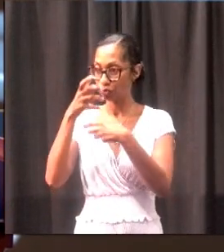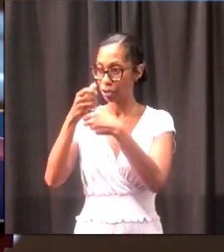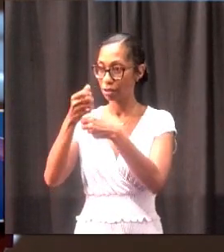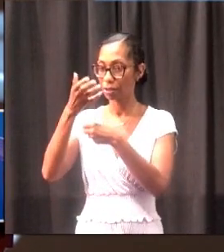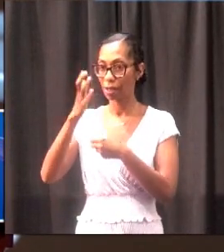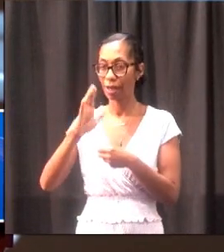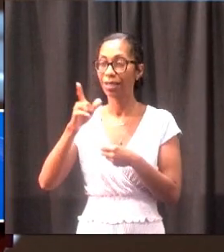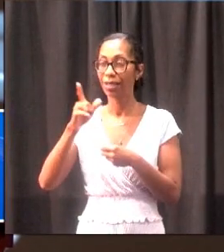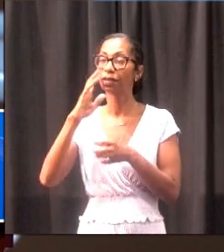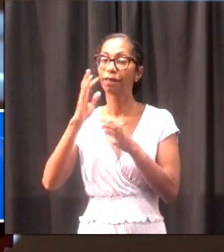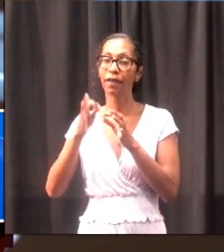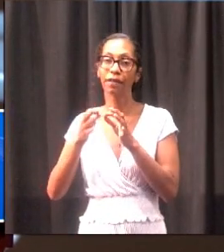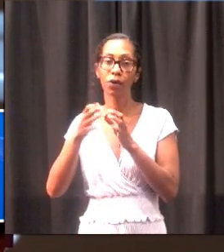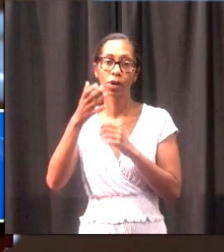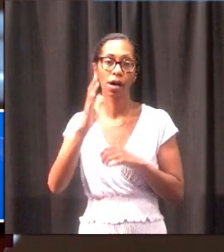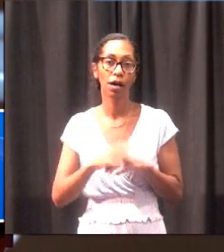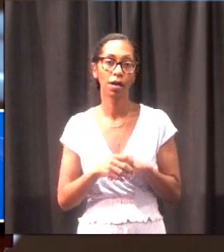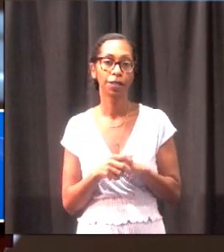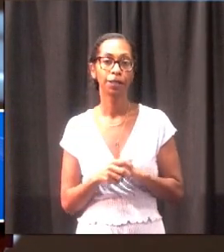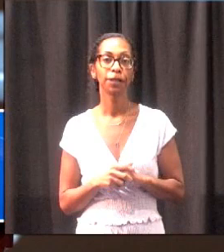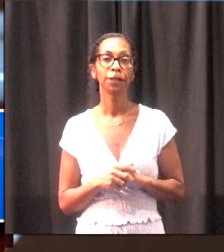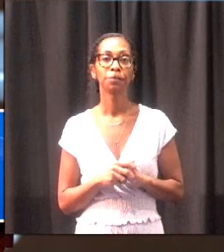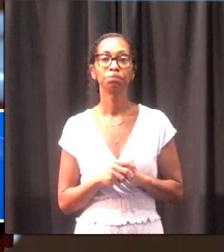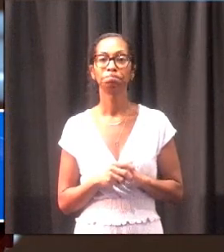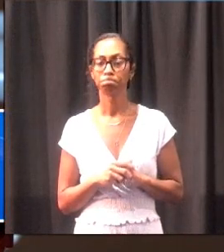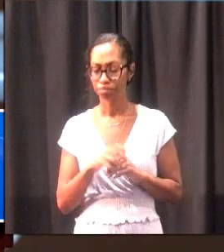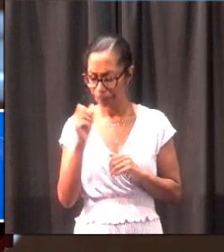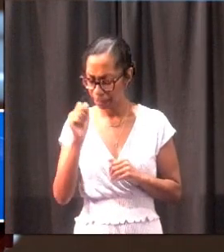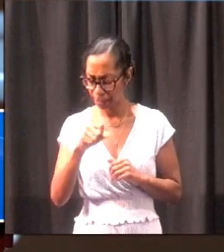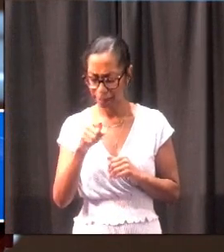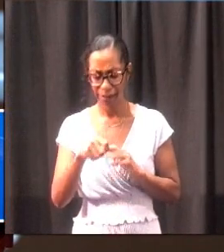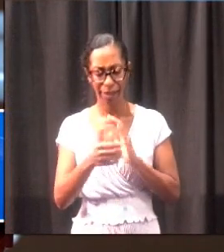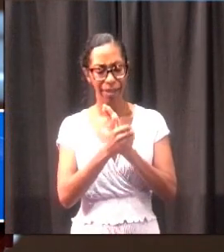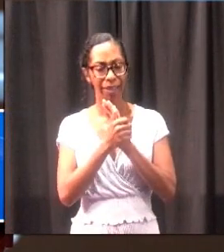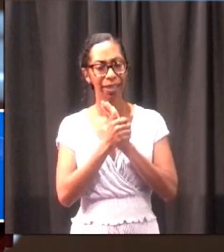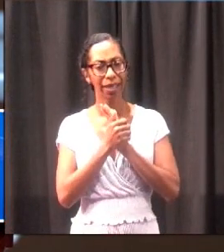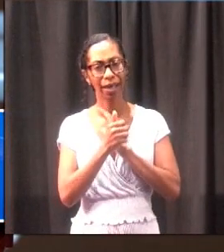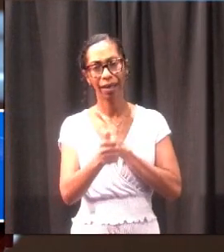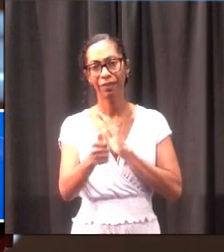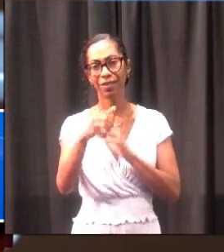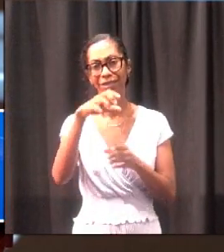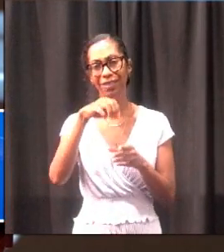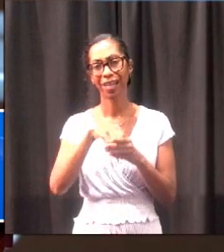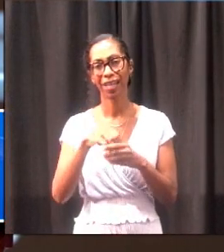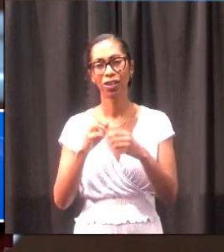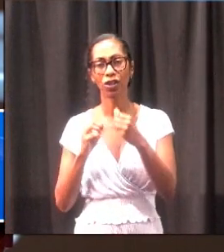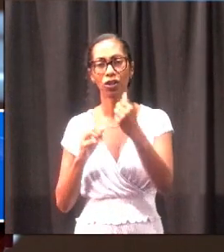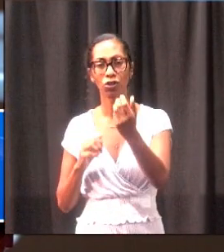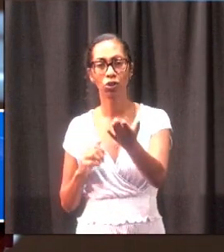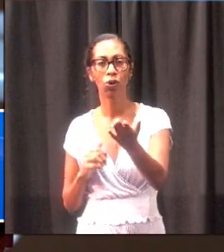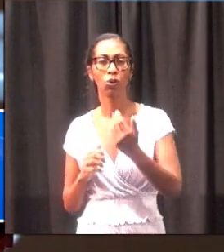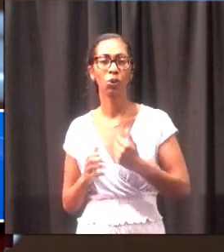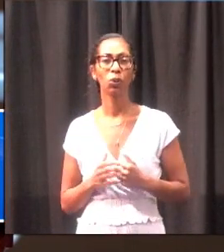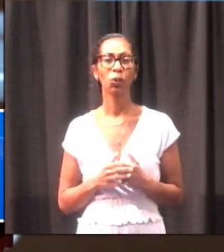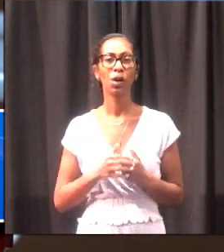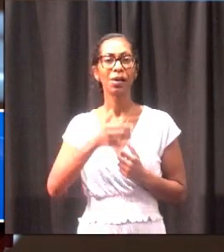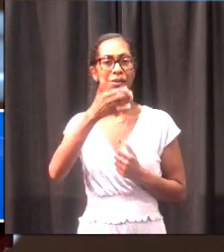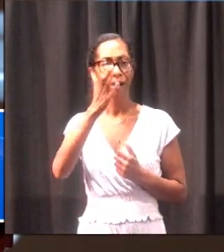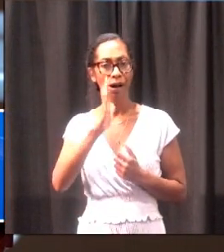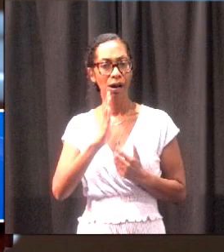faithful. So we have to recognize it's in you, the gift that God wants to operate through